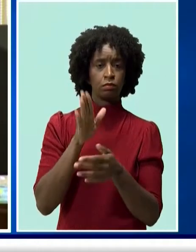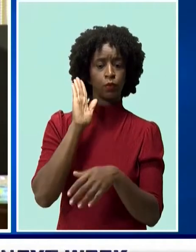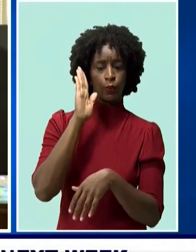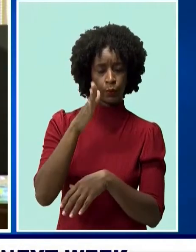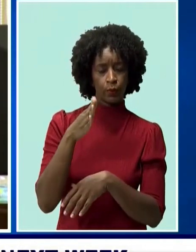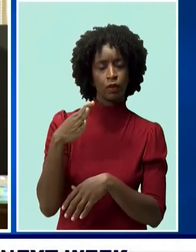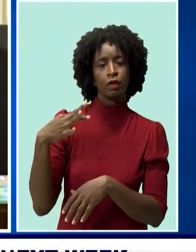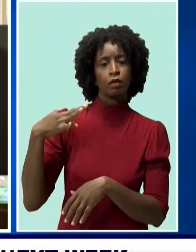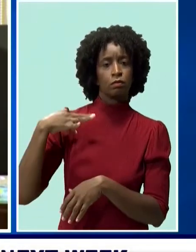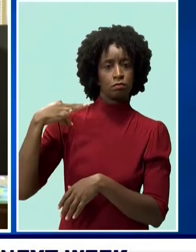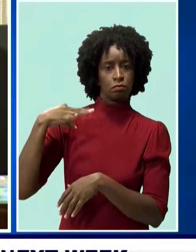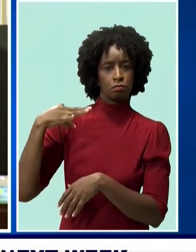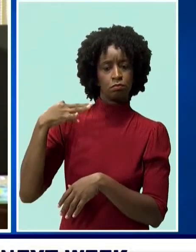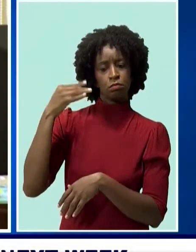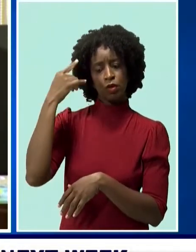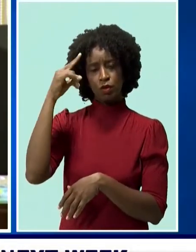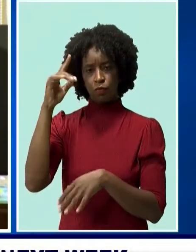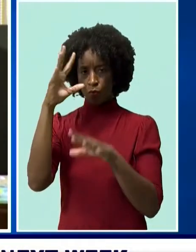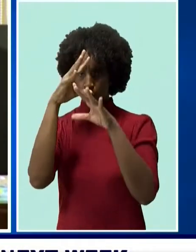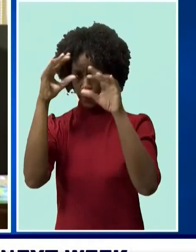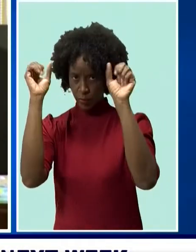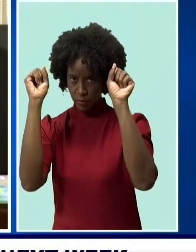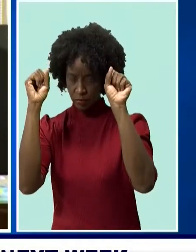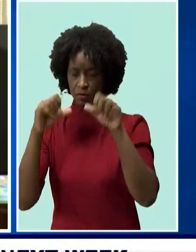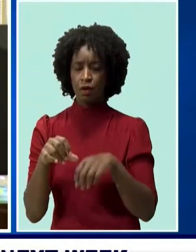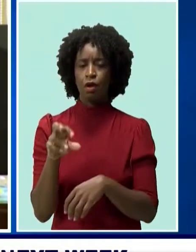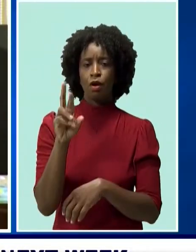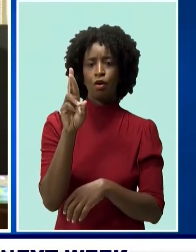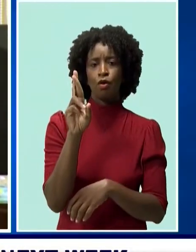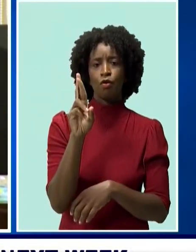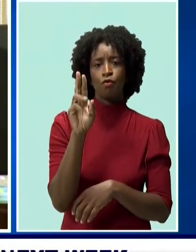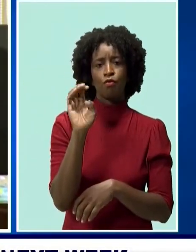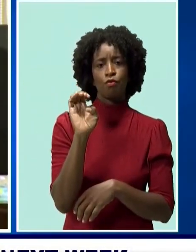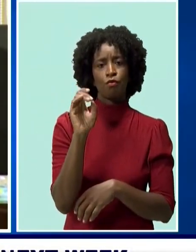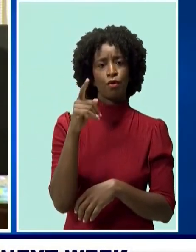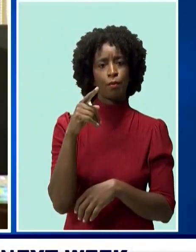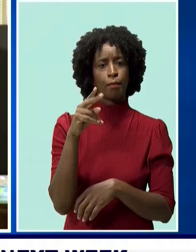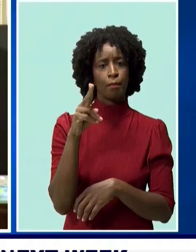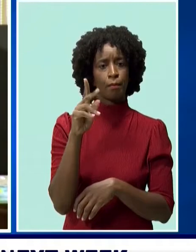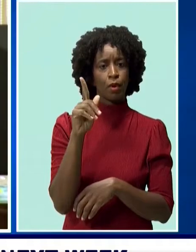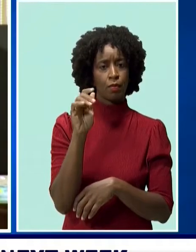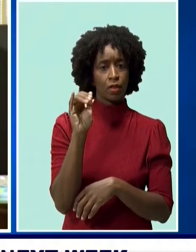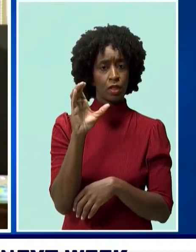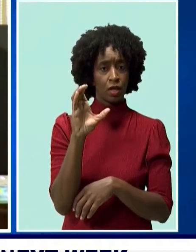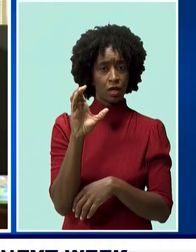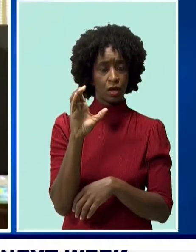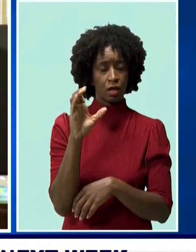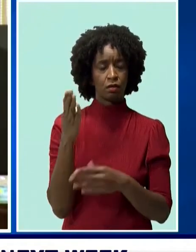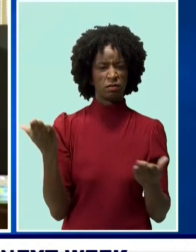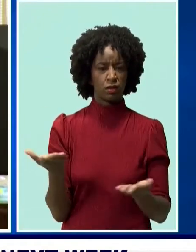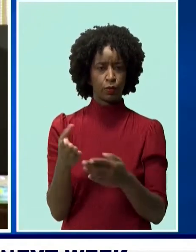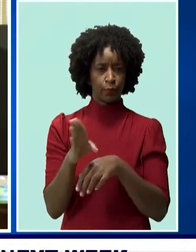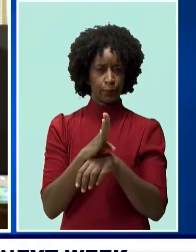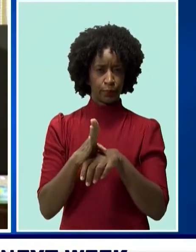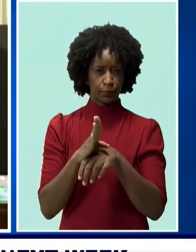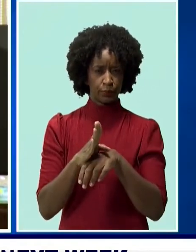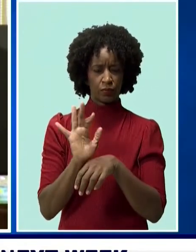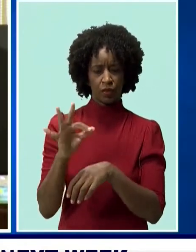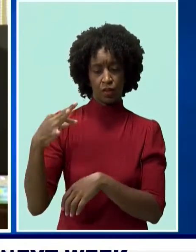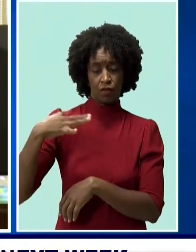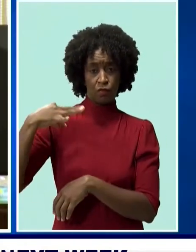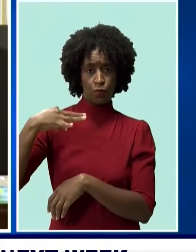nomination for the President of the Republic of this country. For the election of the President